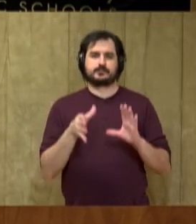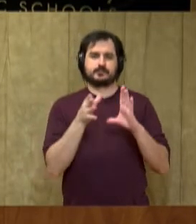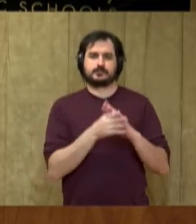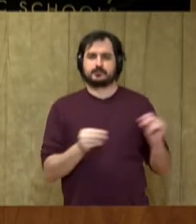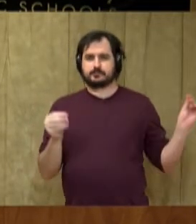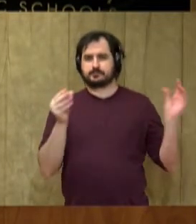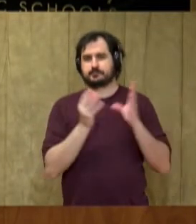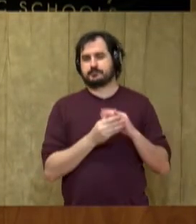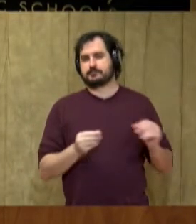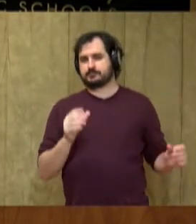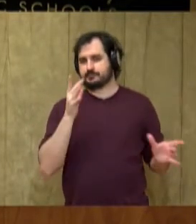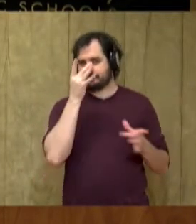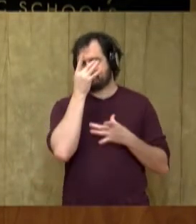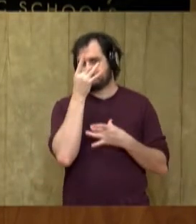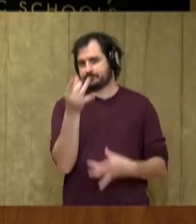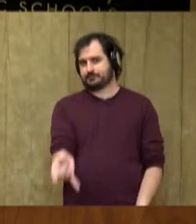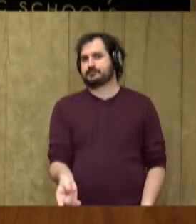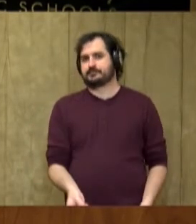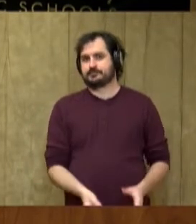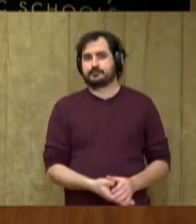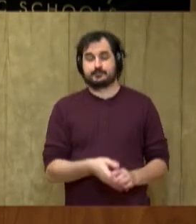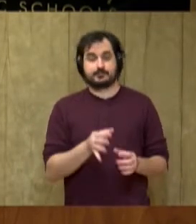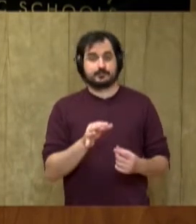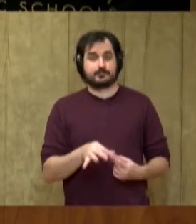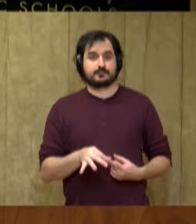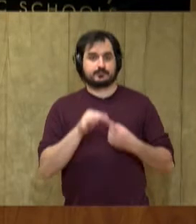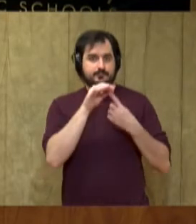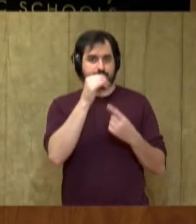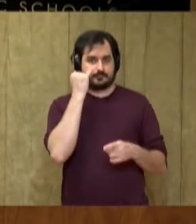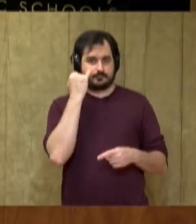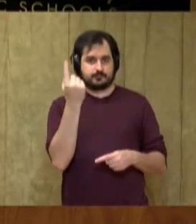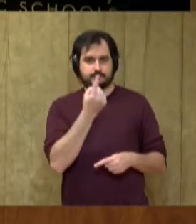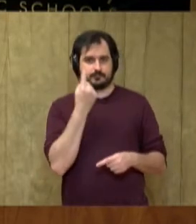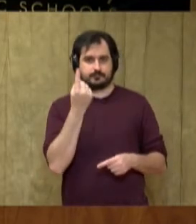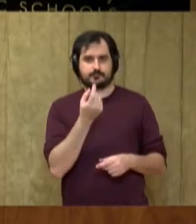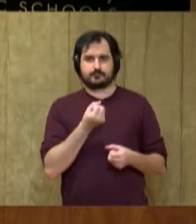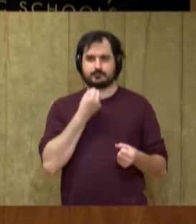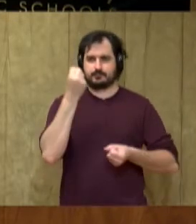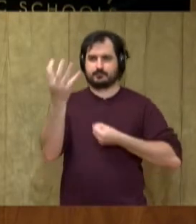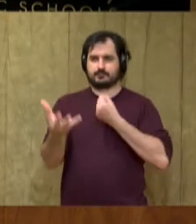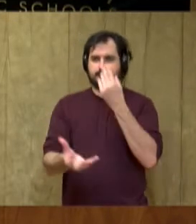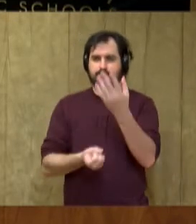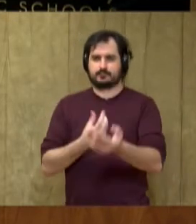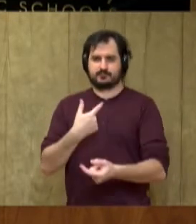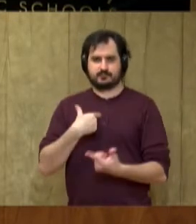telling the story have lived the story. Boston was a busy